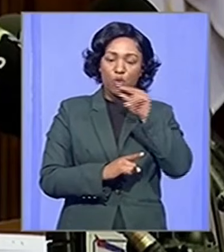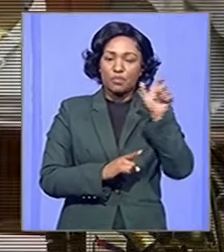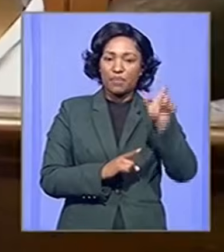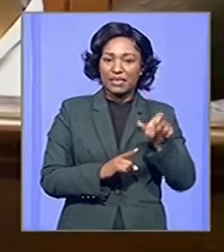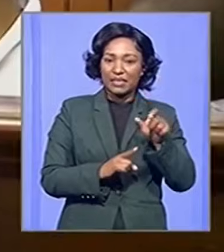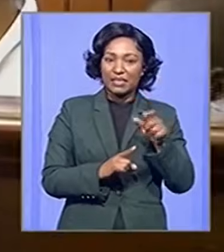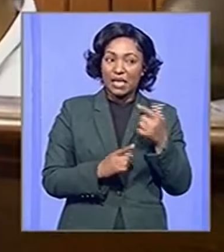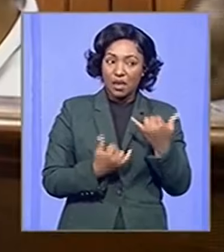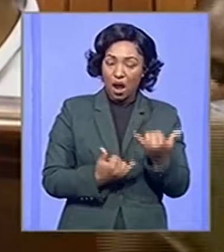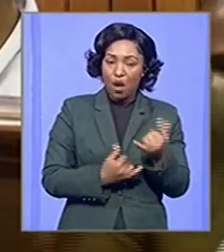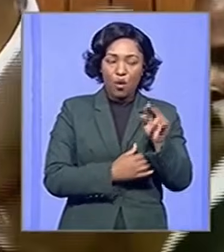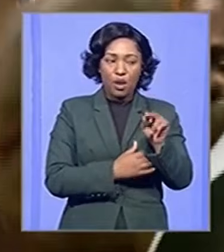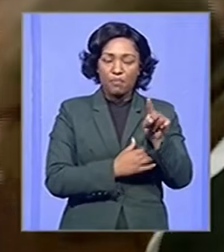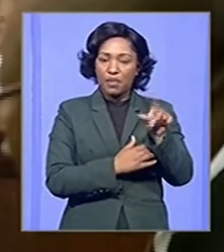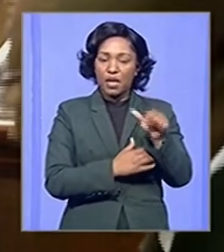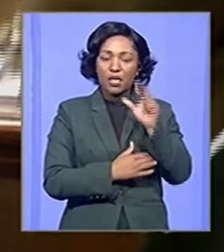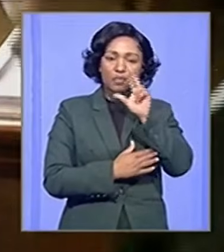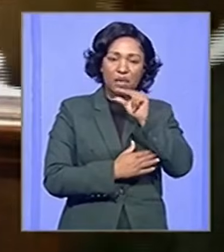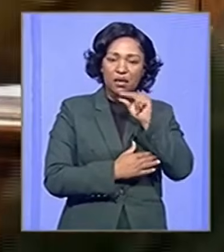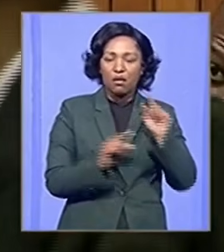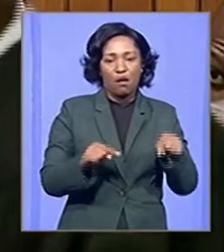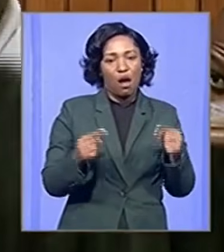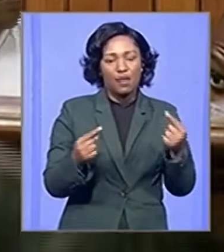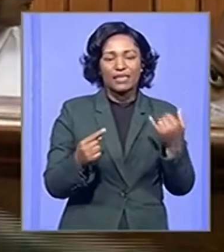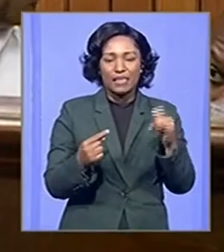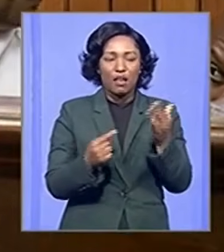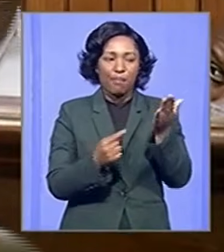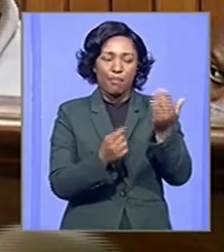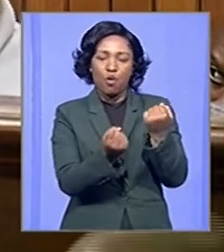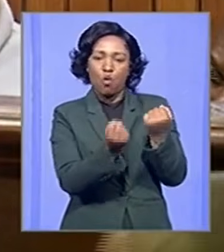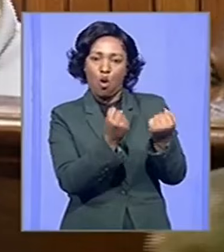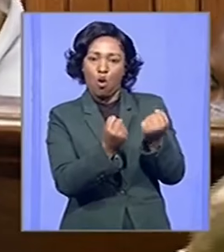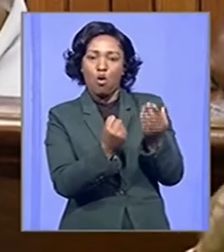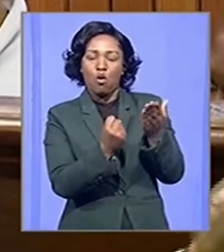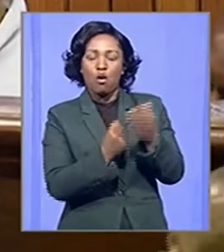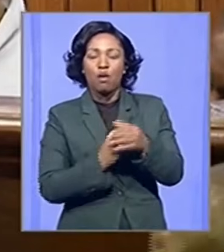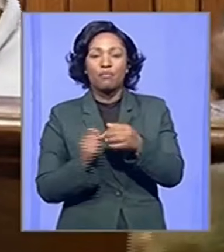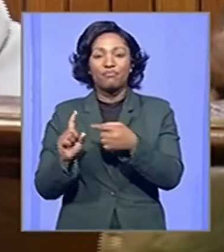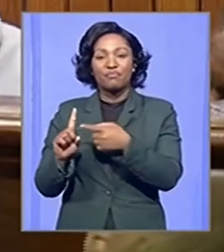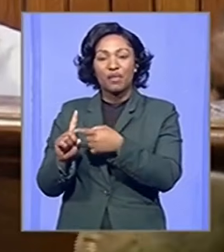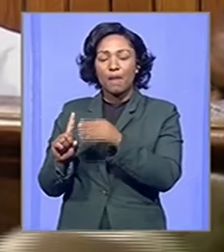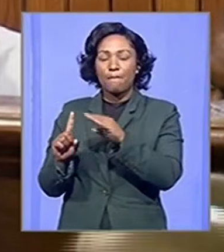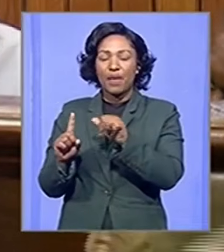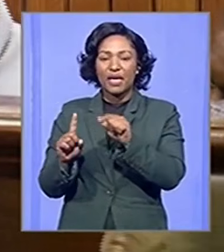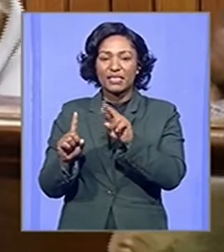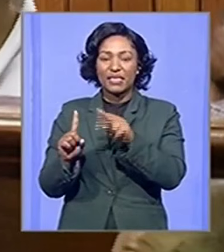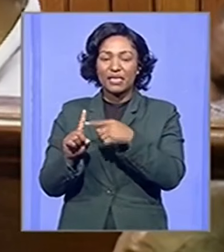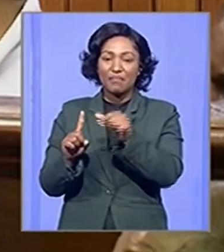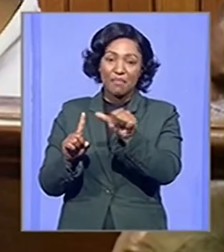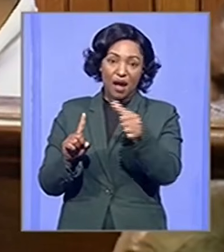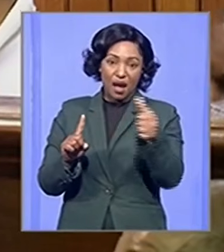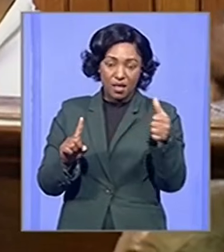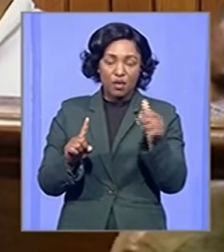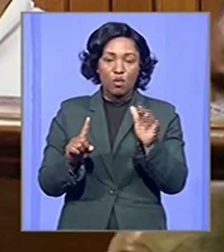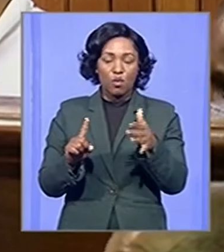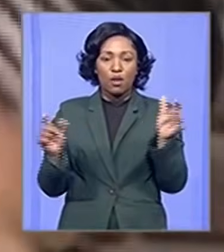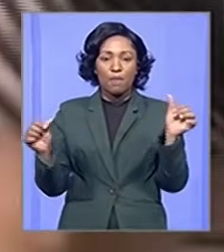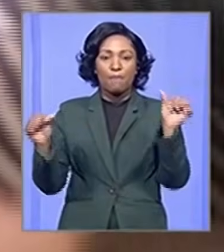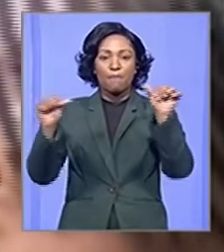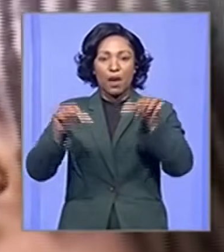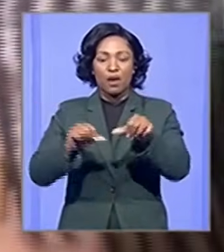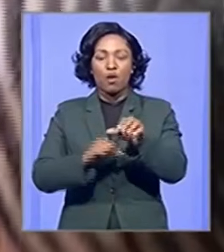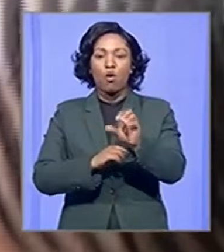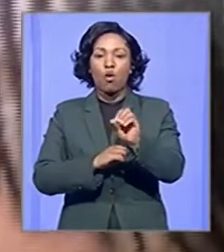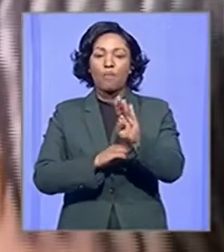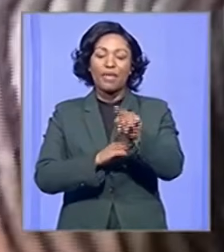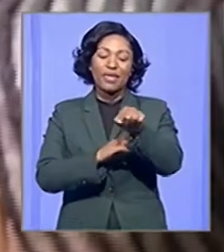gonne e ntse le fa pele ga kgotlatshekelo kgolo. Bester le balatofadiwa mmogo le ene ba tla boela kwa kgotlatshekelo kgolo mo Bloemfontein